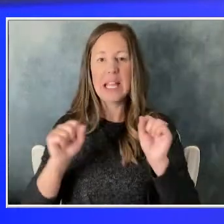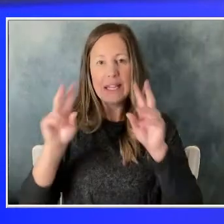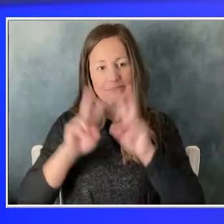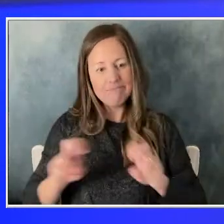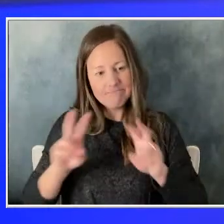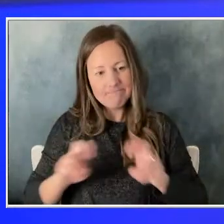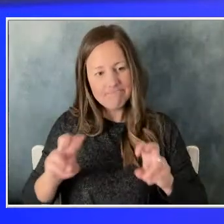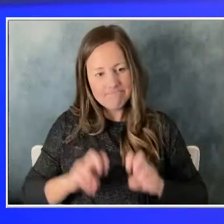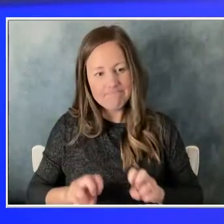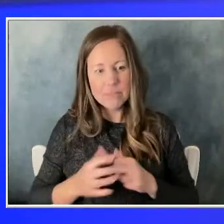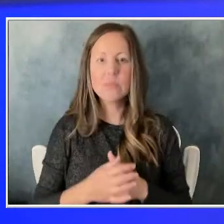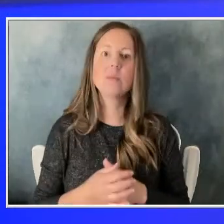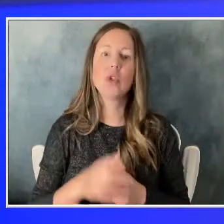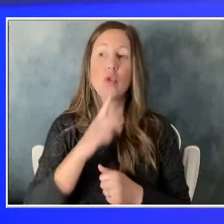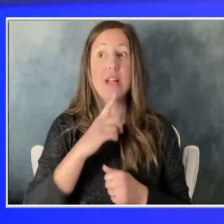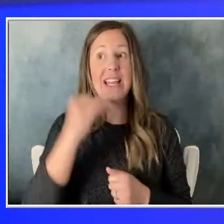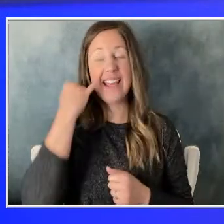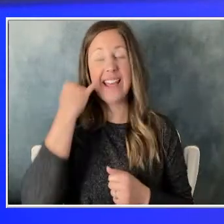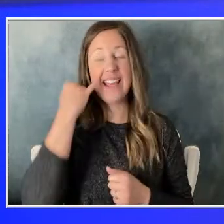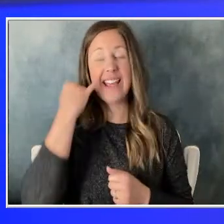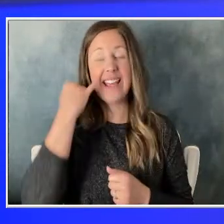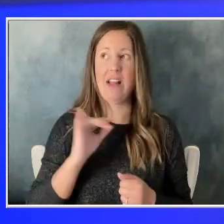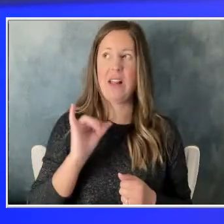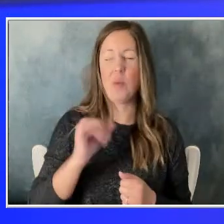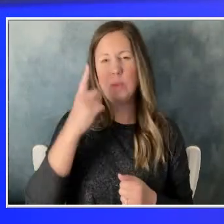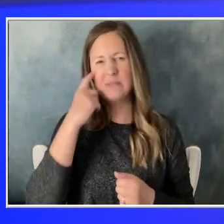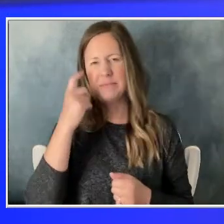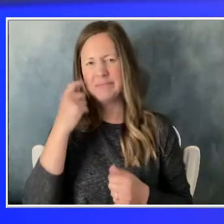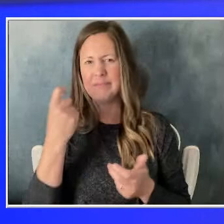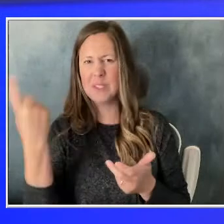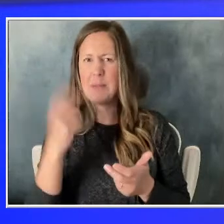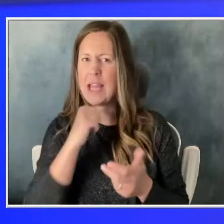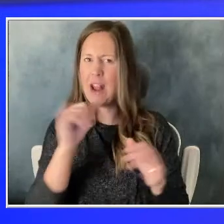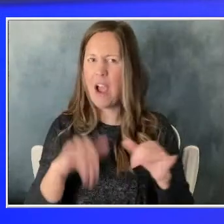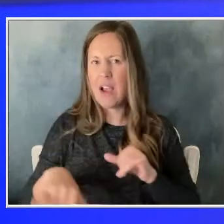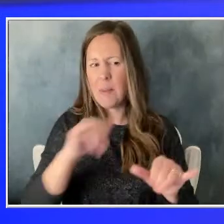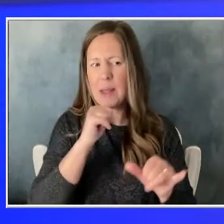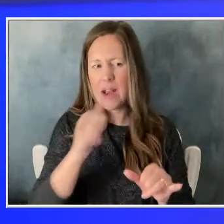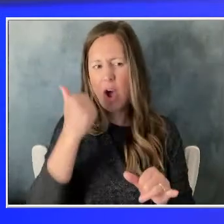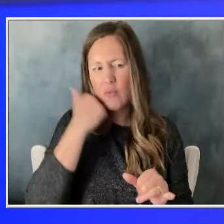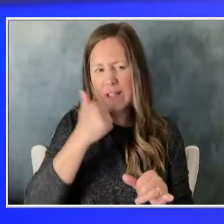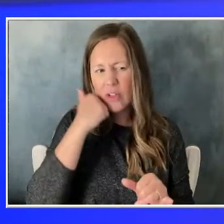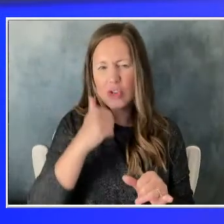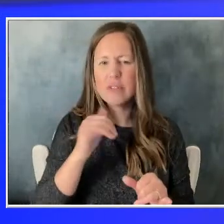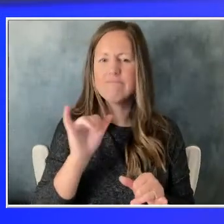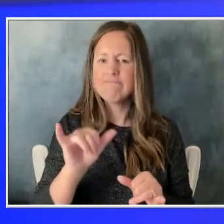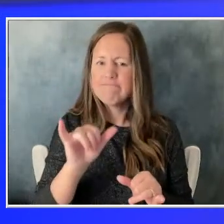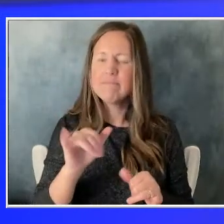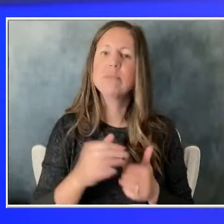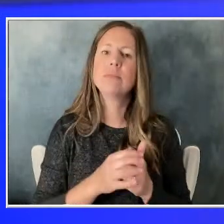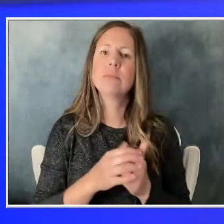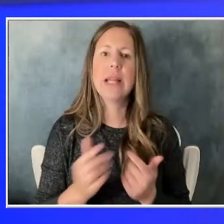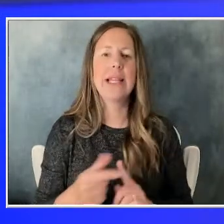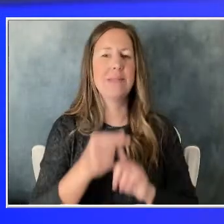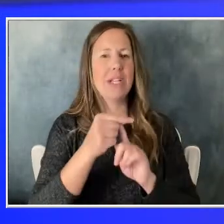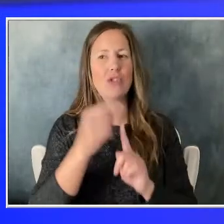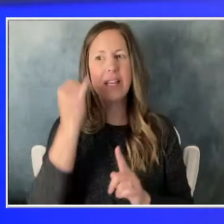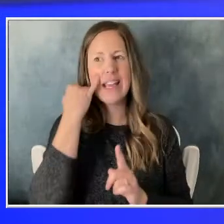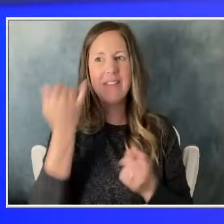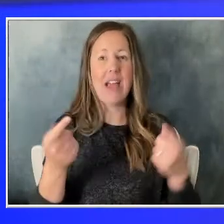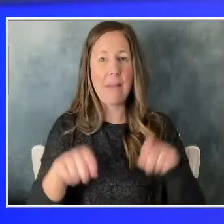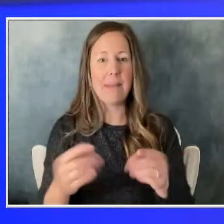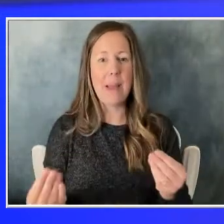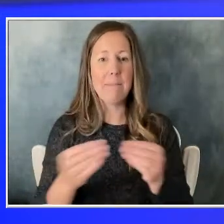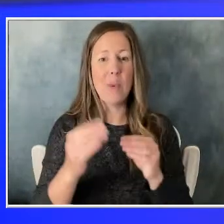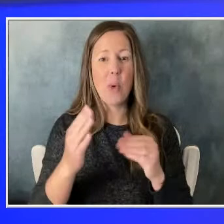when things are not common or not regular anymore, especially timing more than 2 or 3 weeks or months, then